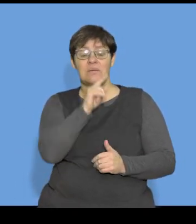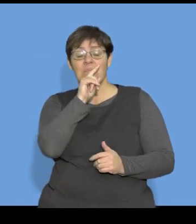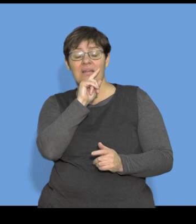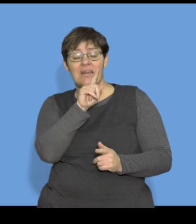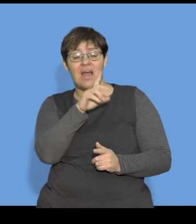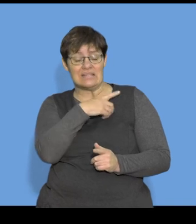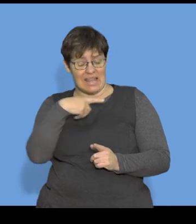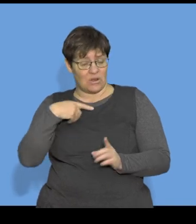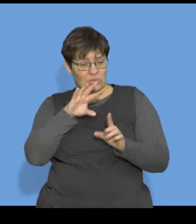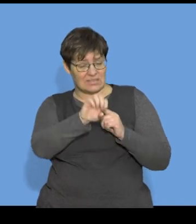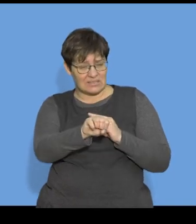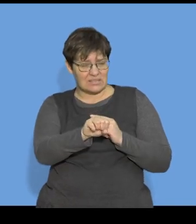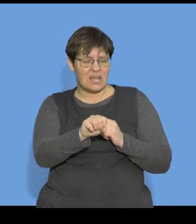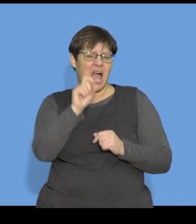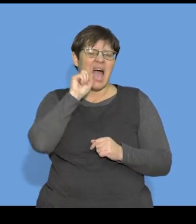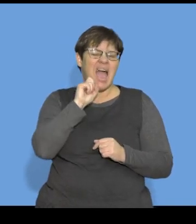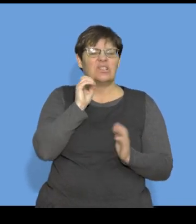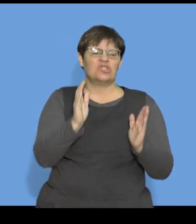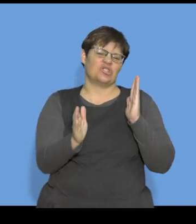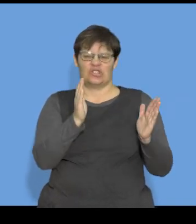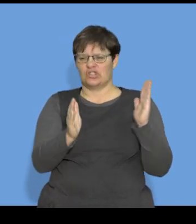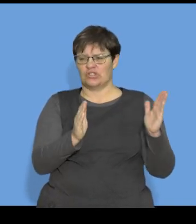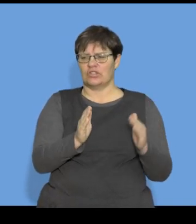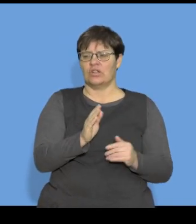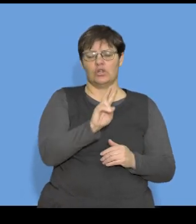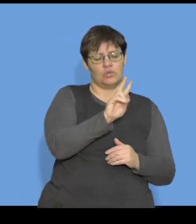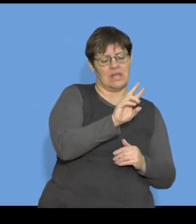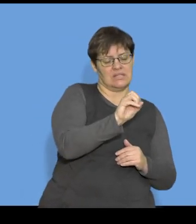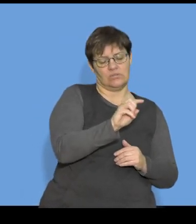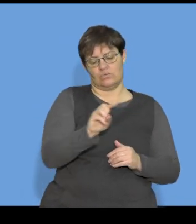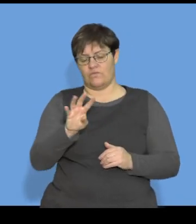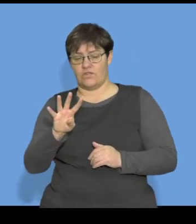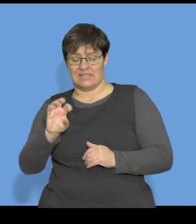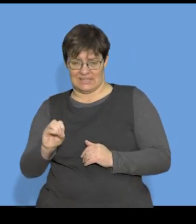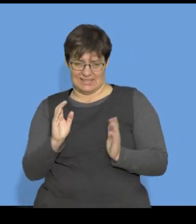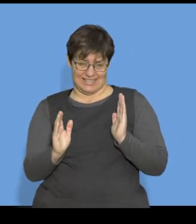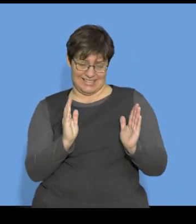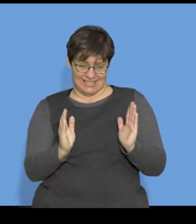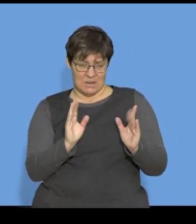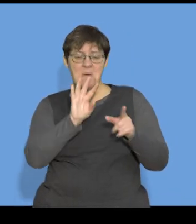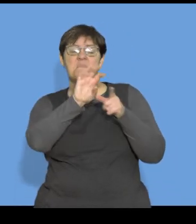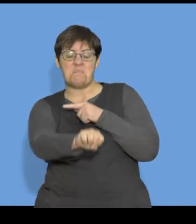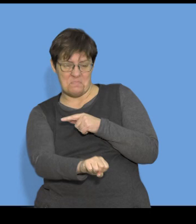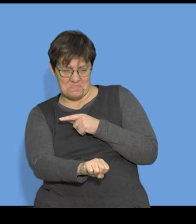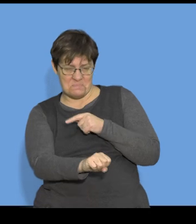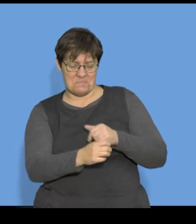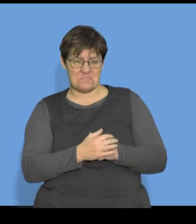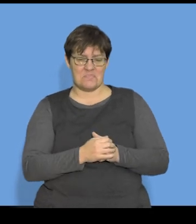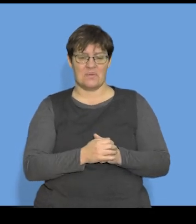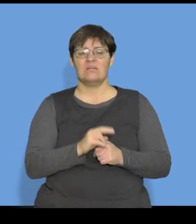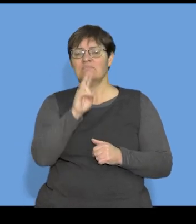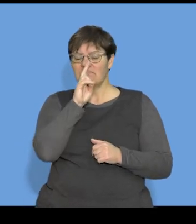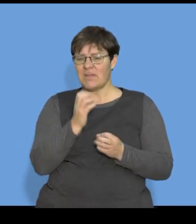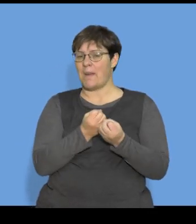the diagnosis it is diagnosed between the ages of 20 to 40. If you look